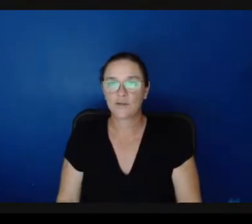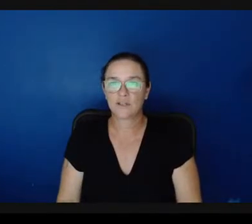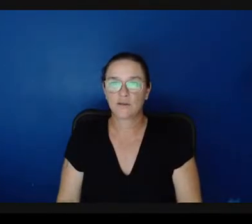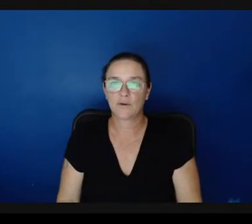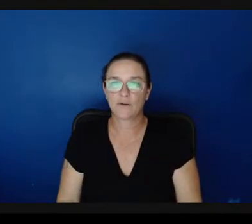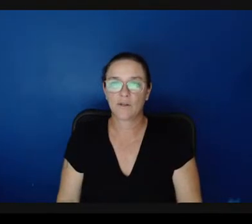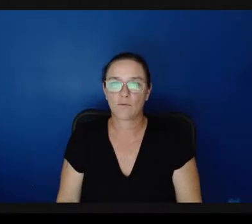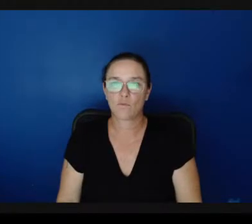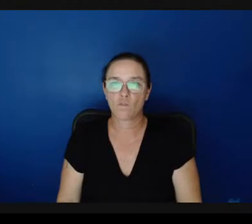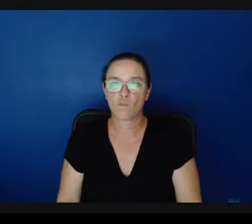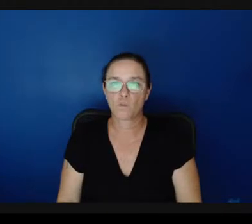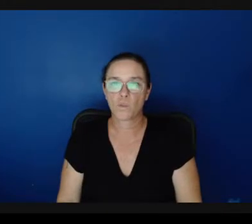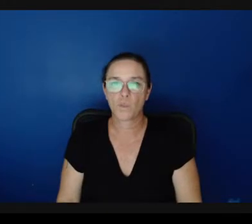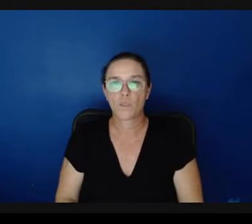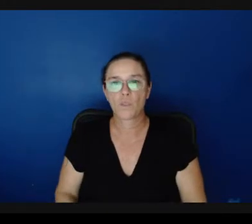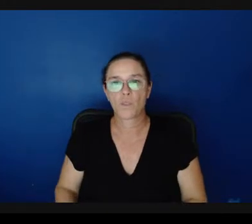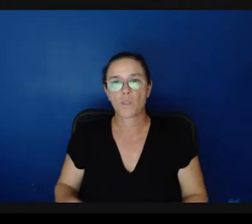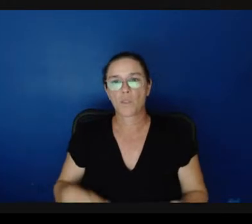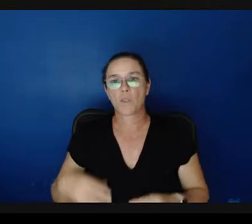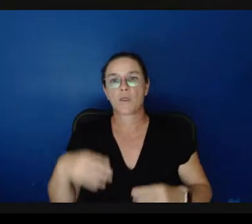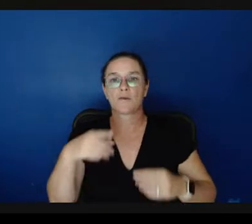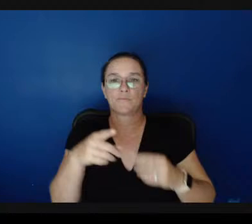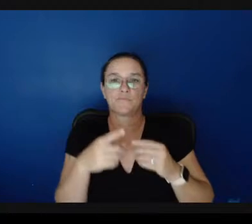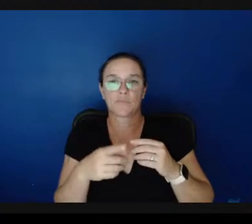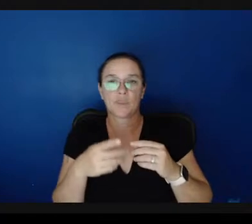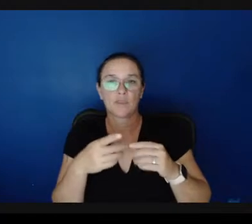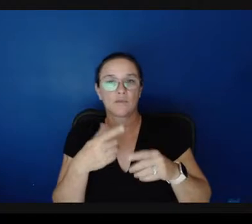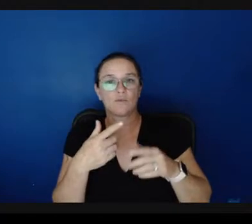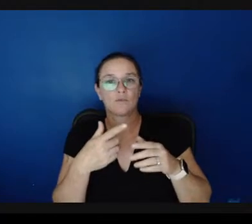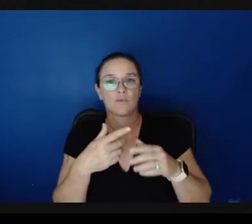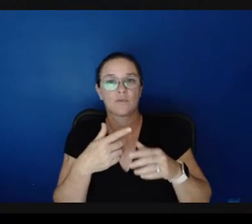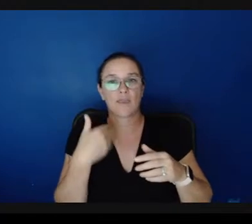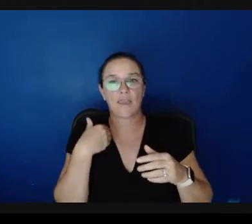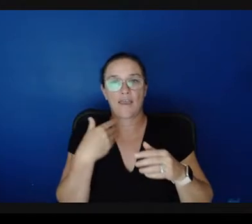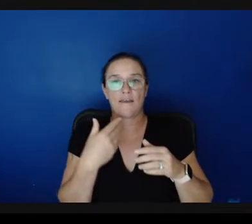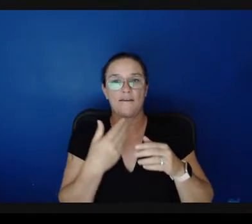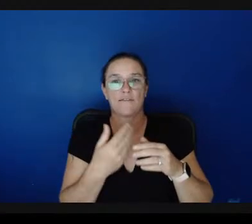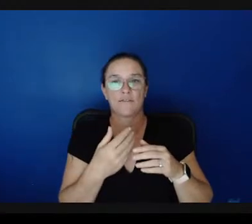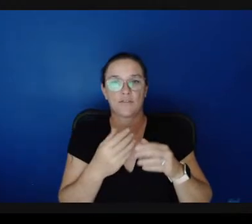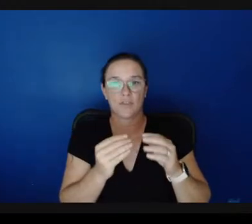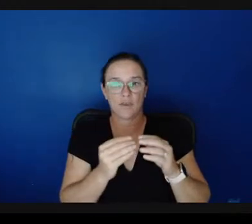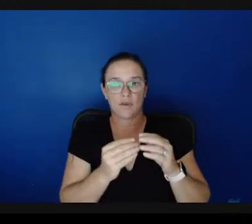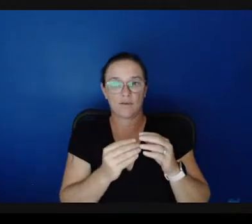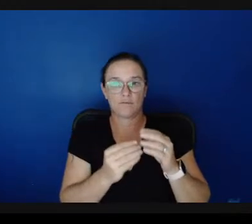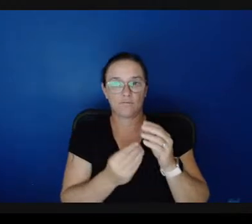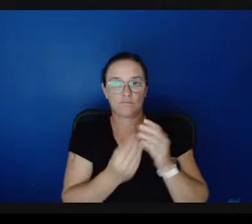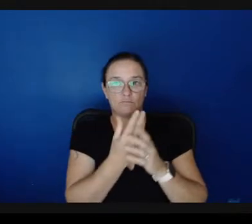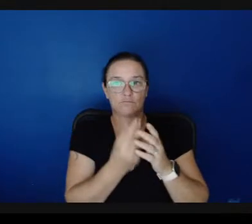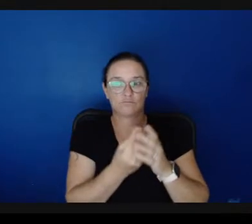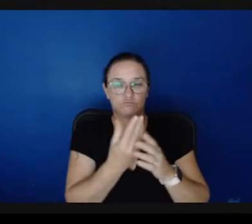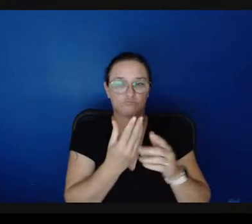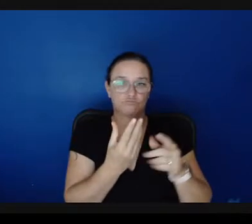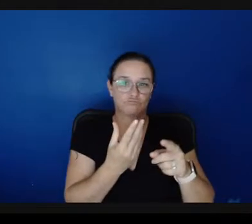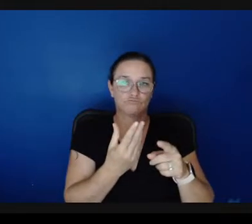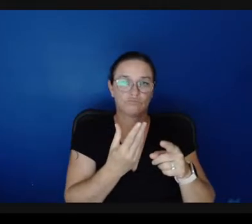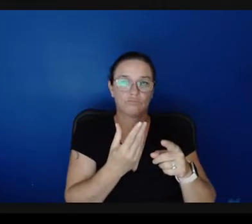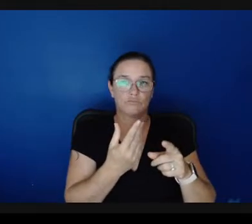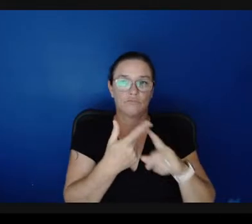that. The volume buildup in Mauna Loa without lava coming out of Kilauea could have actually been,